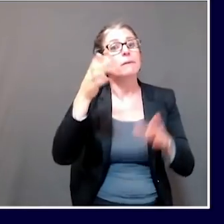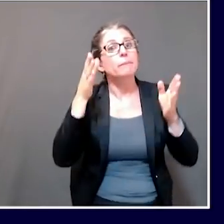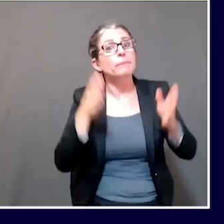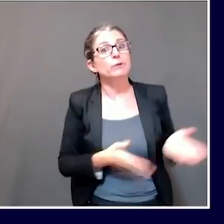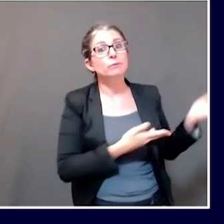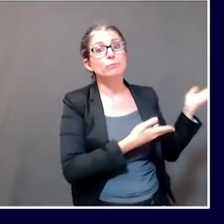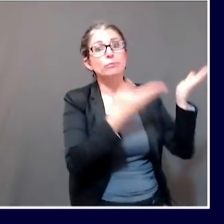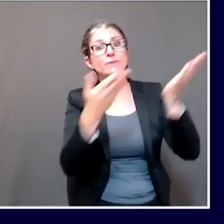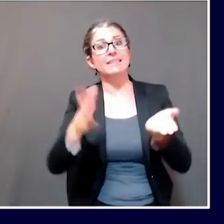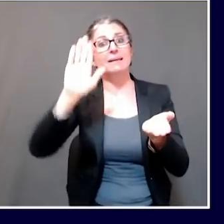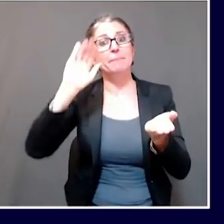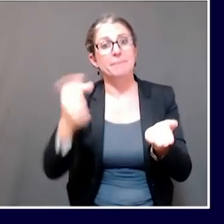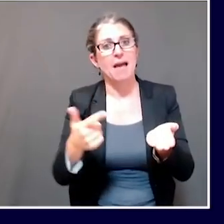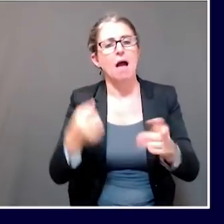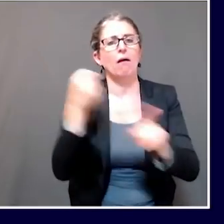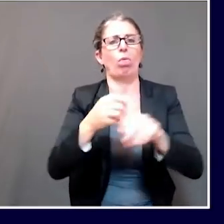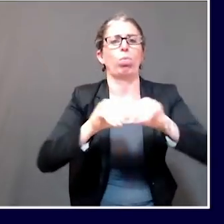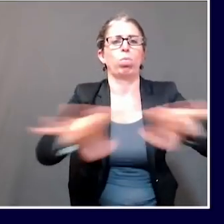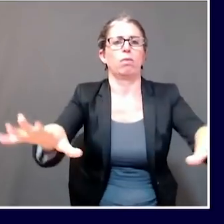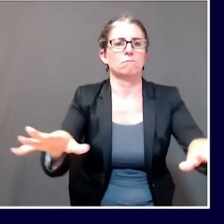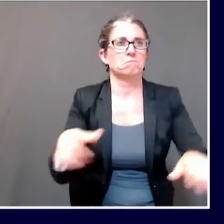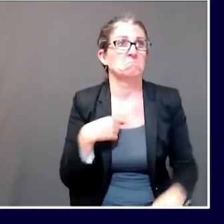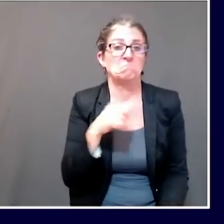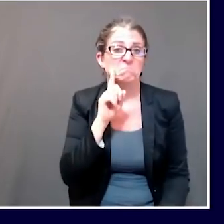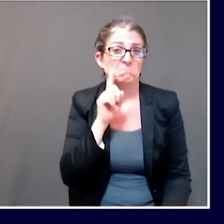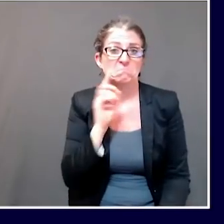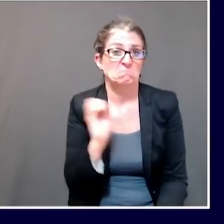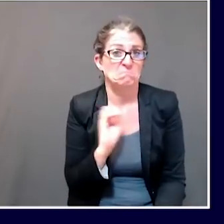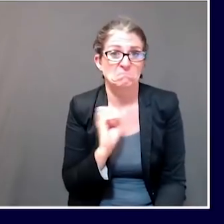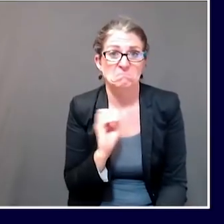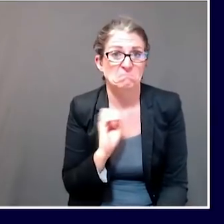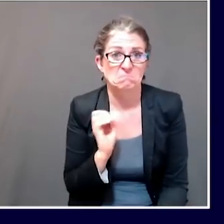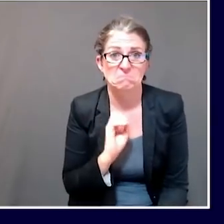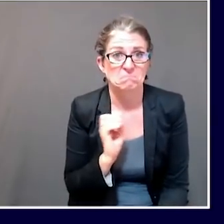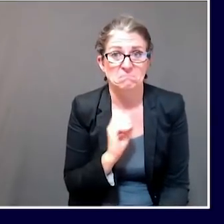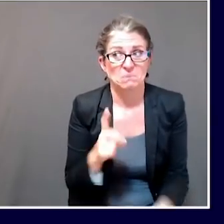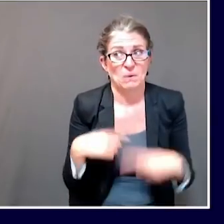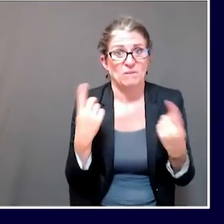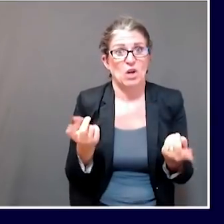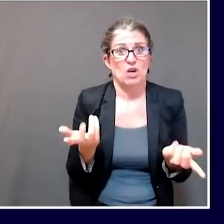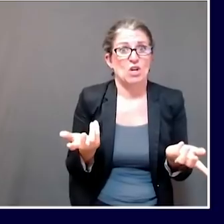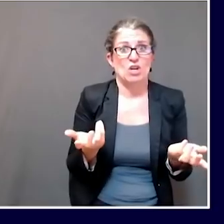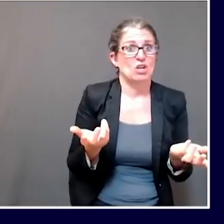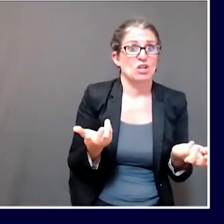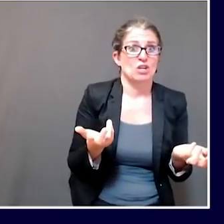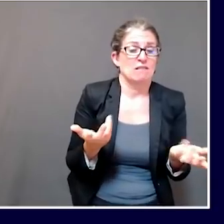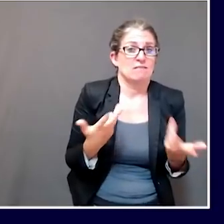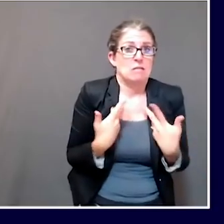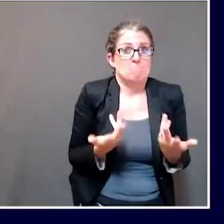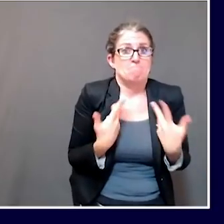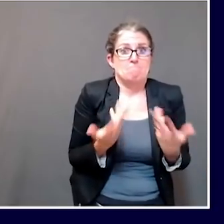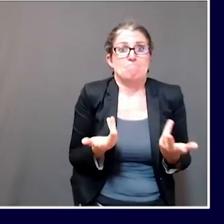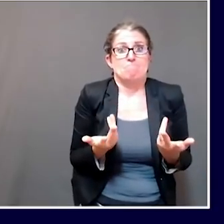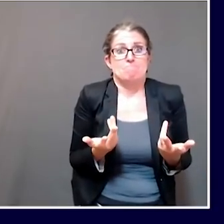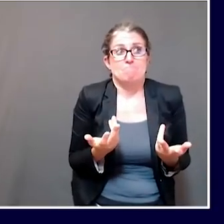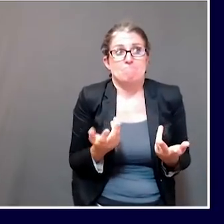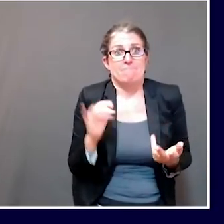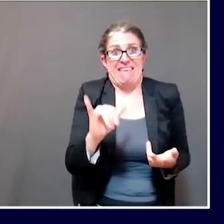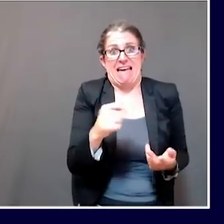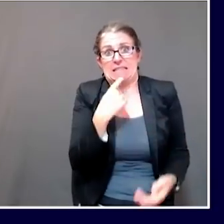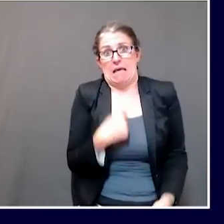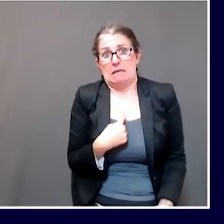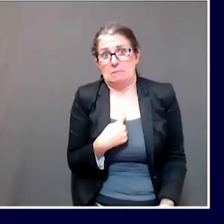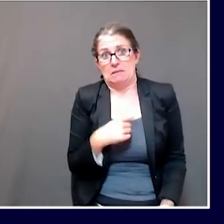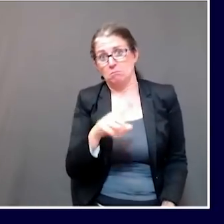it and then put their hand in their eye or in their mouth and transmitted the virus and then got it and then generated an outbreak.